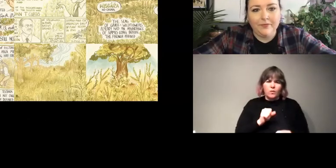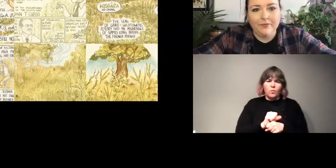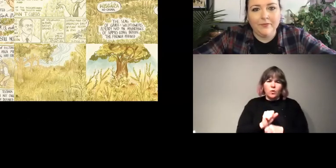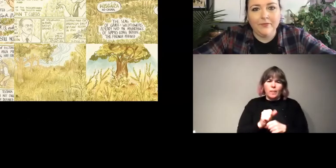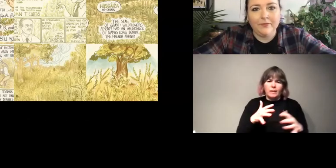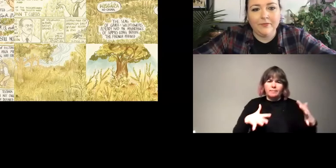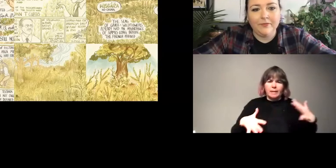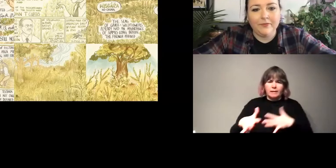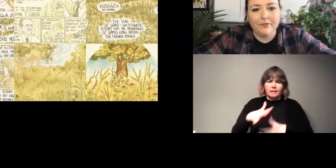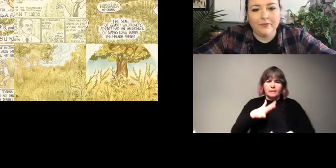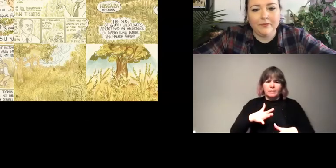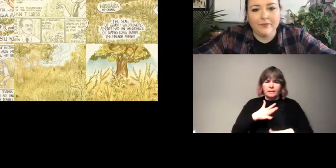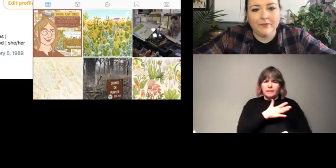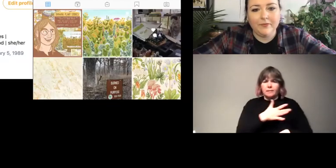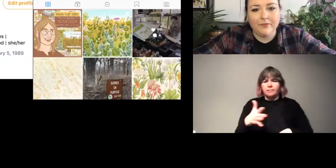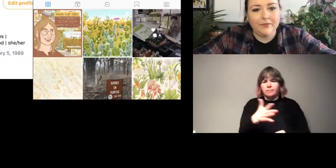spaces.